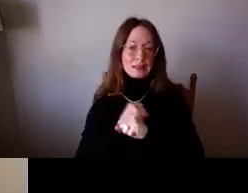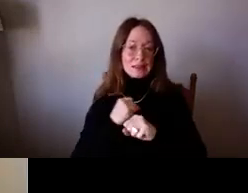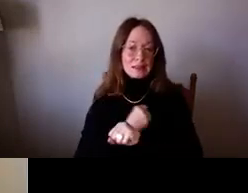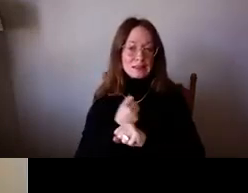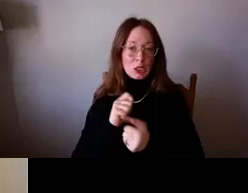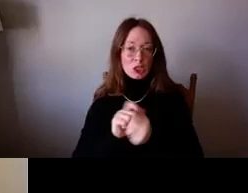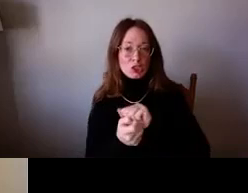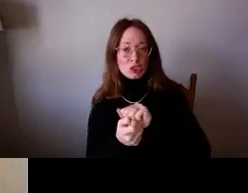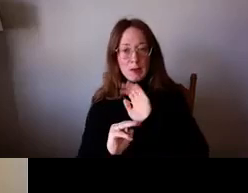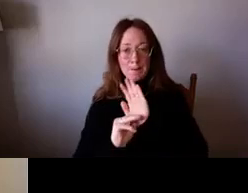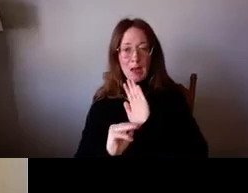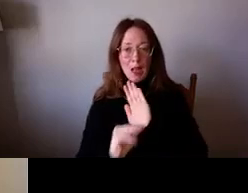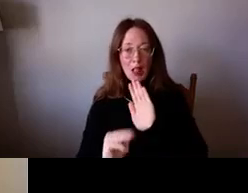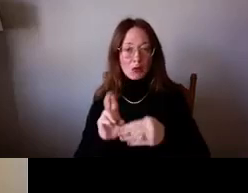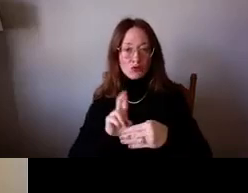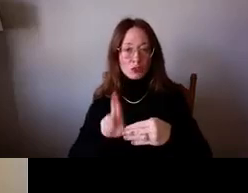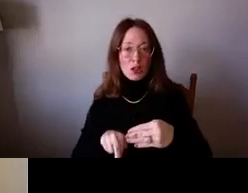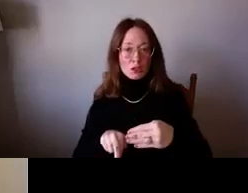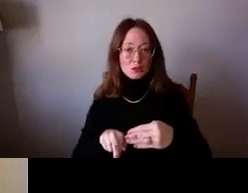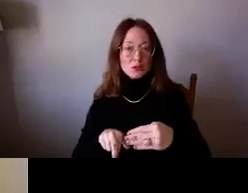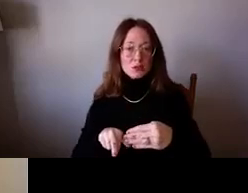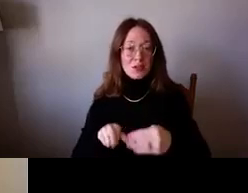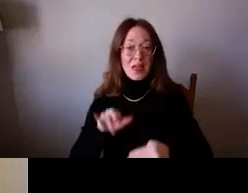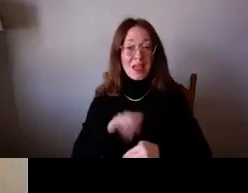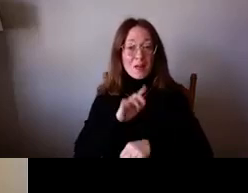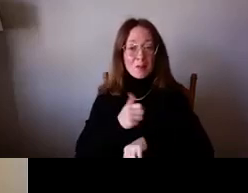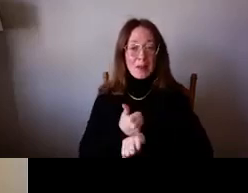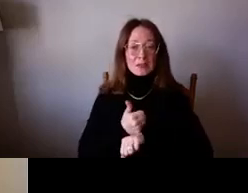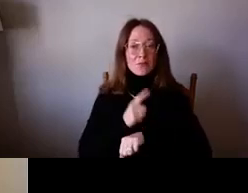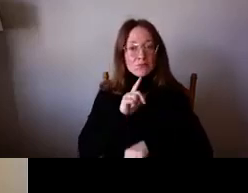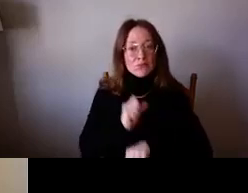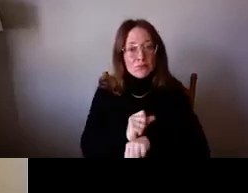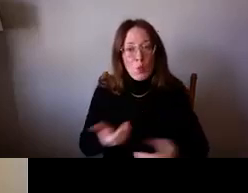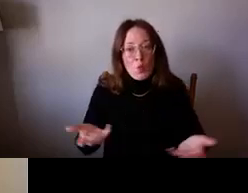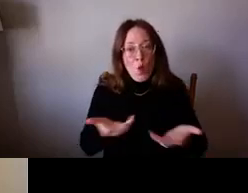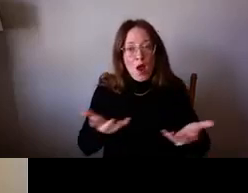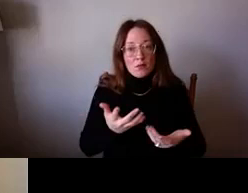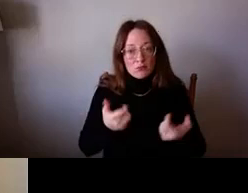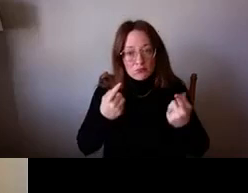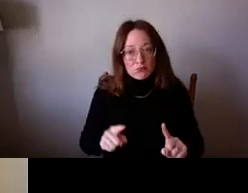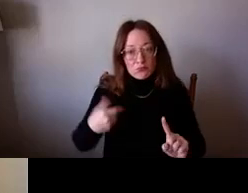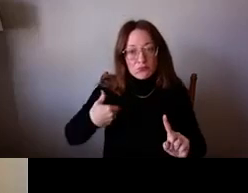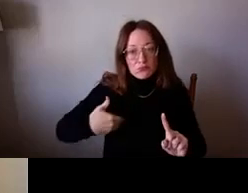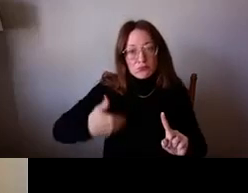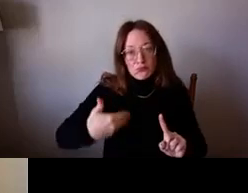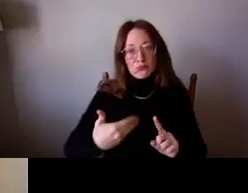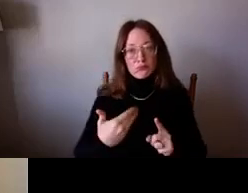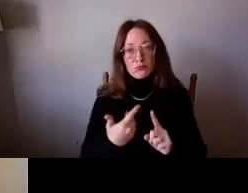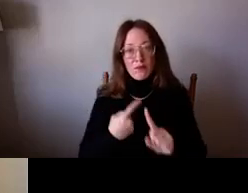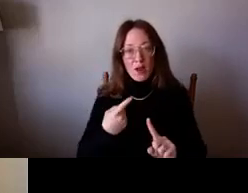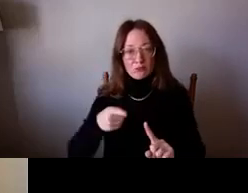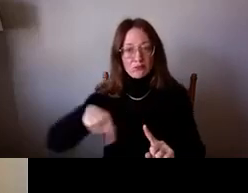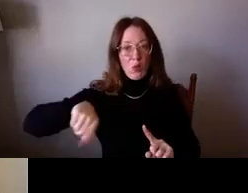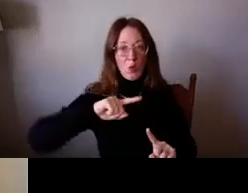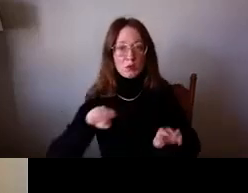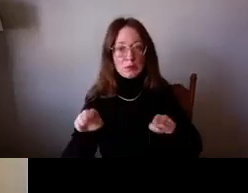model results based on the actual characteristics of the people served by the VR program and